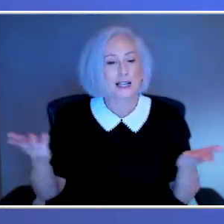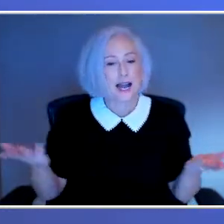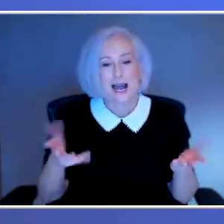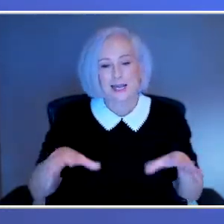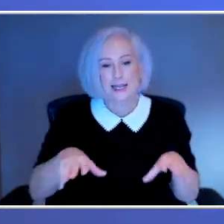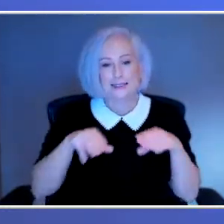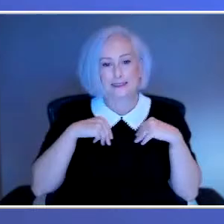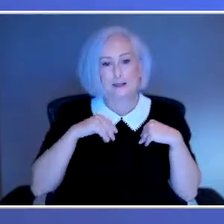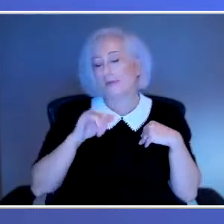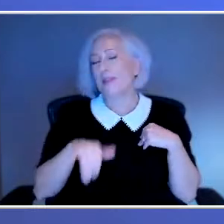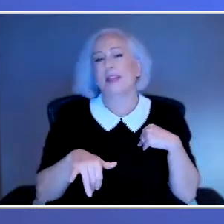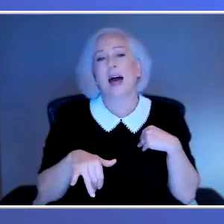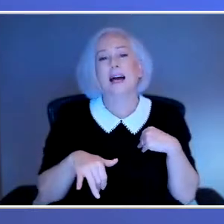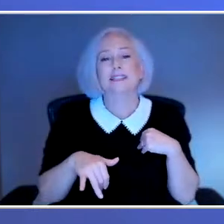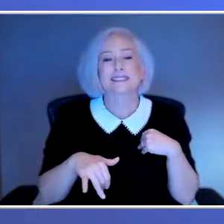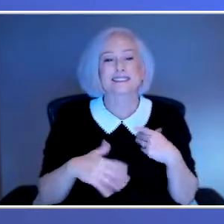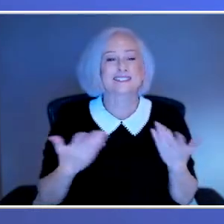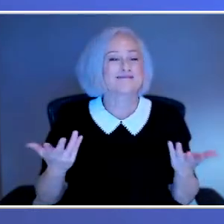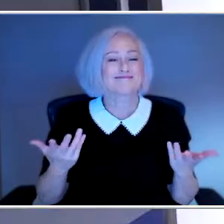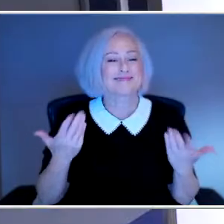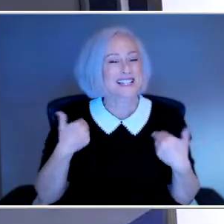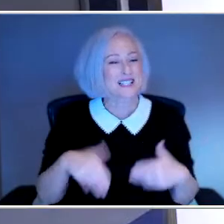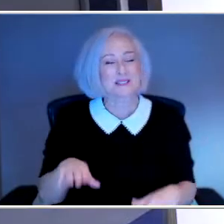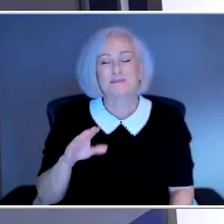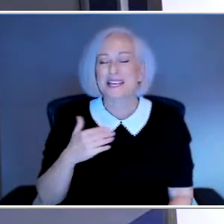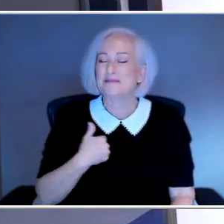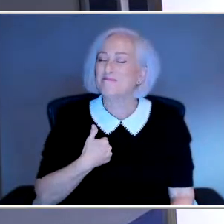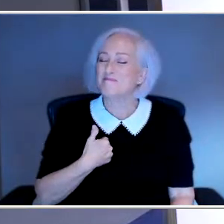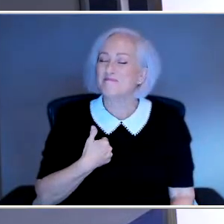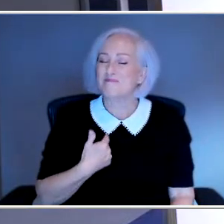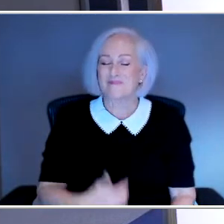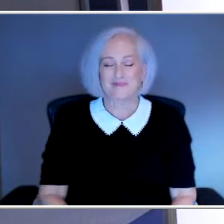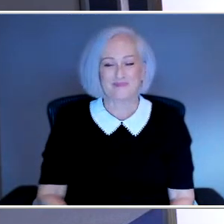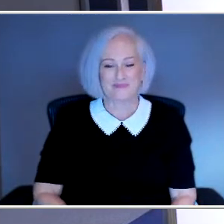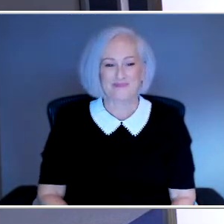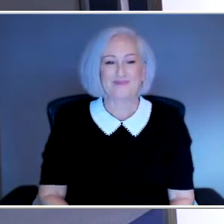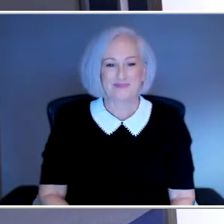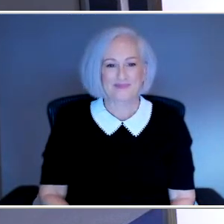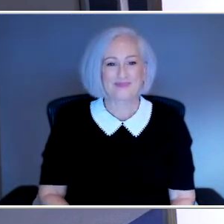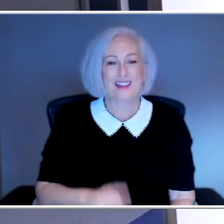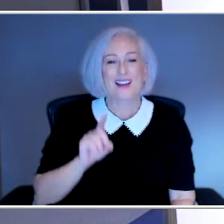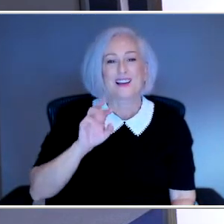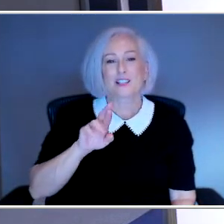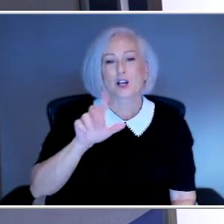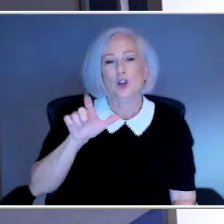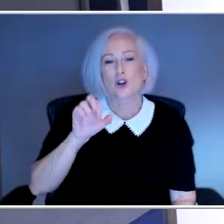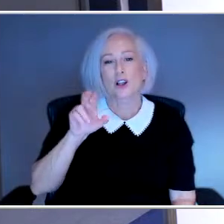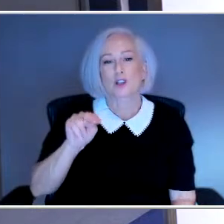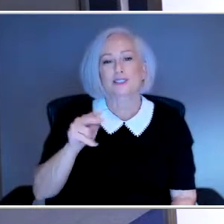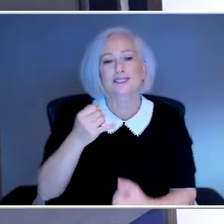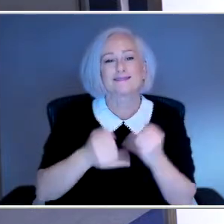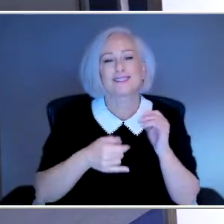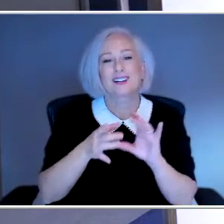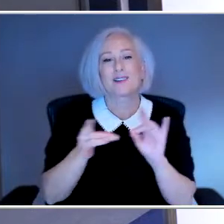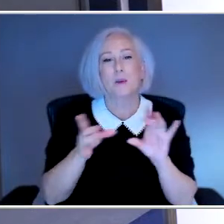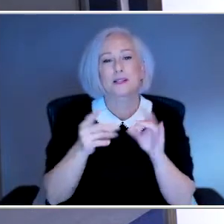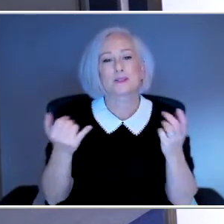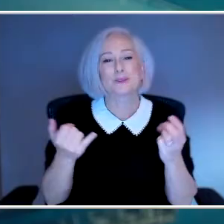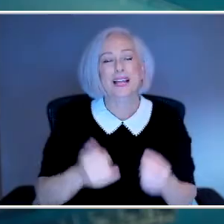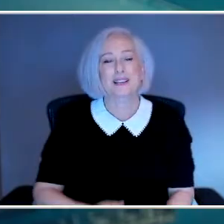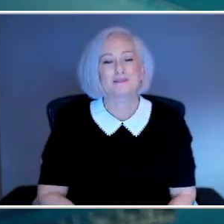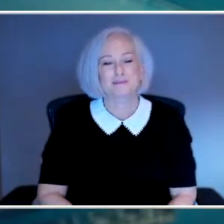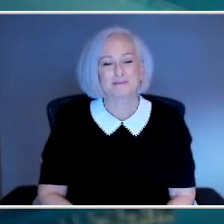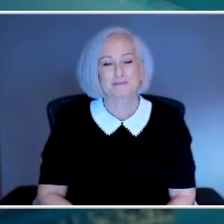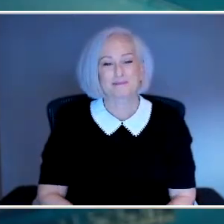body, and I mean, this is me, so. This is you. Dr. Larson, what's the biggest takeaway from our conversation today? Yeah, I think the